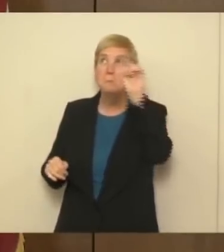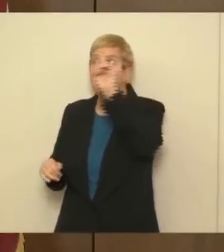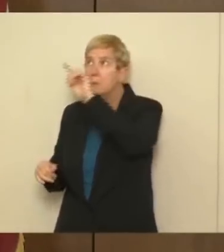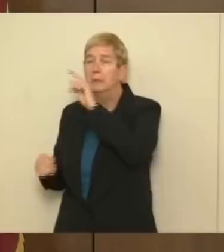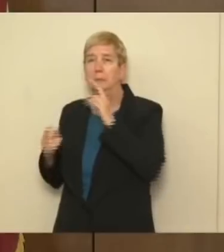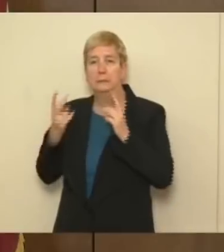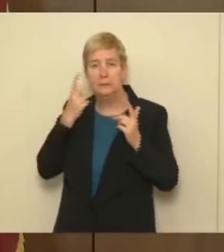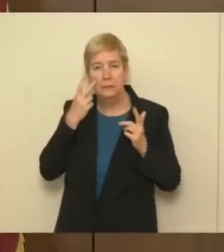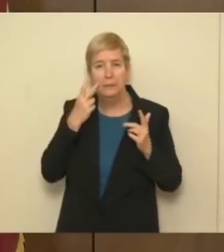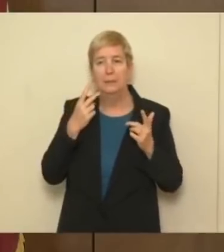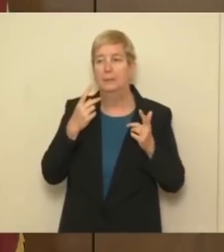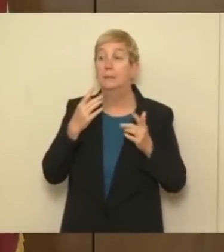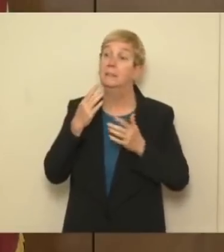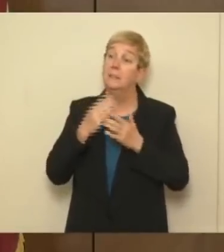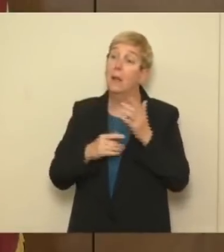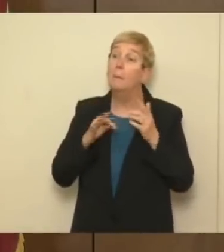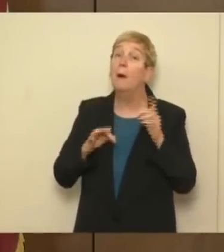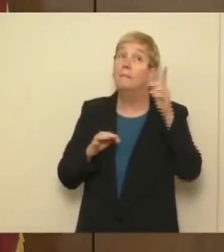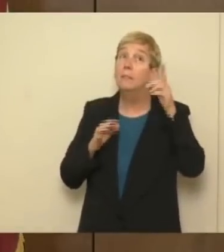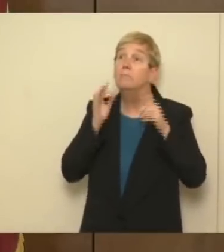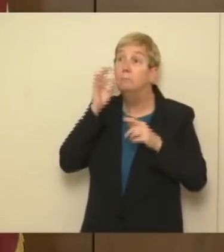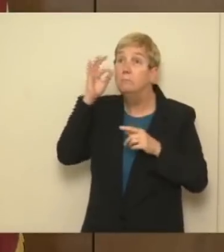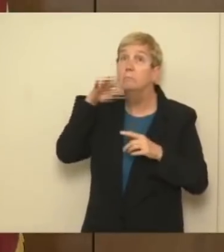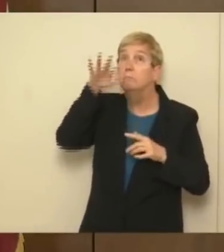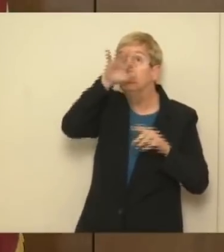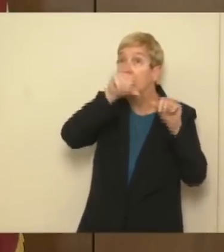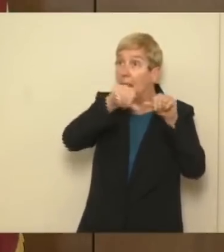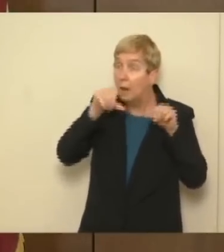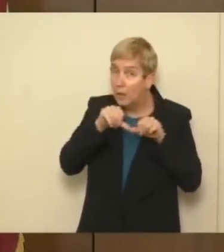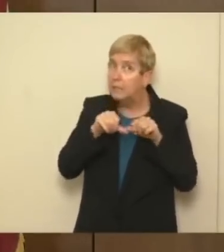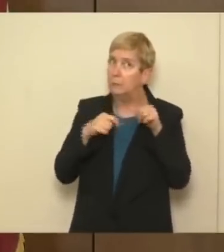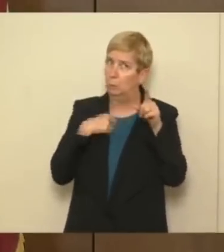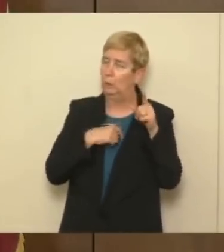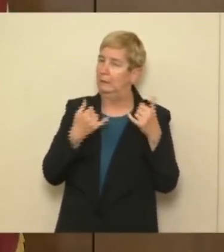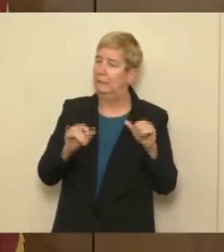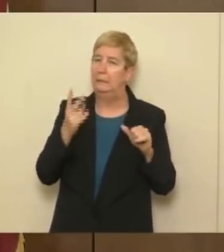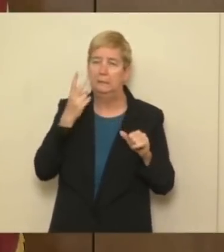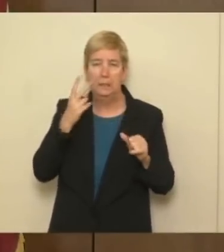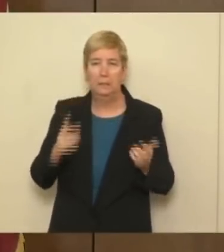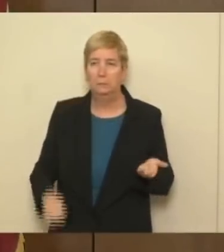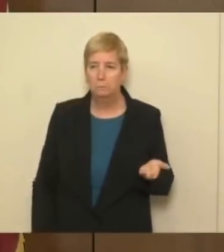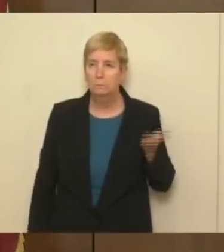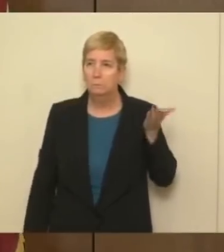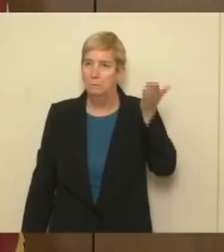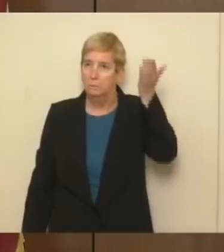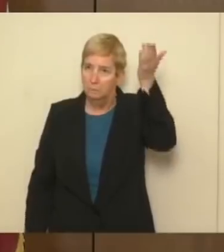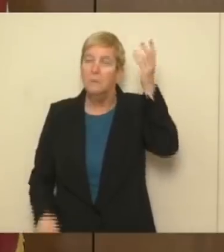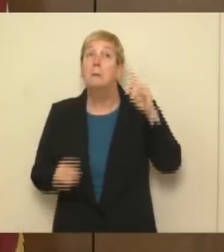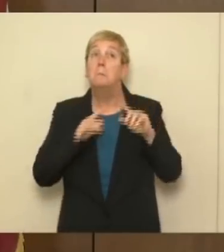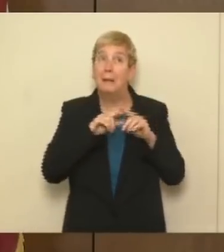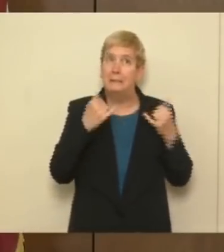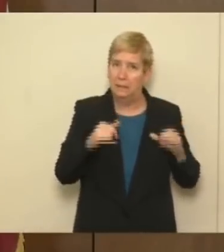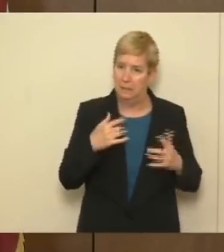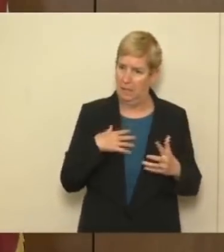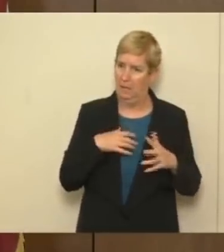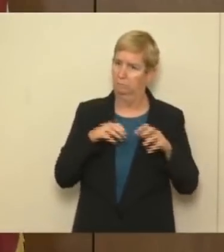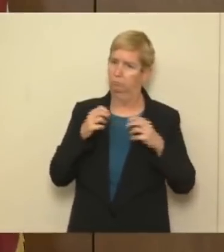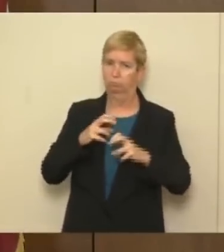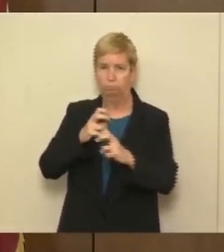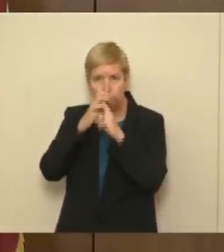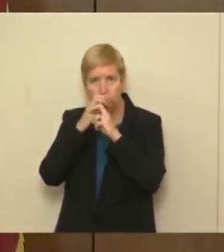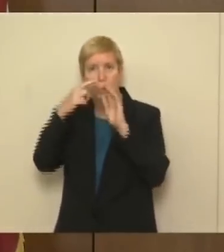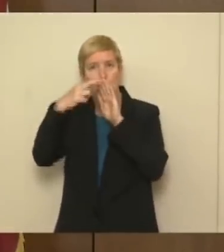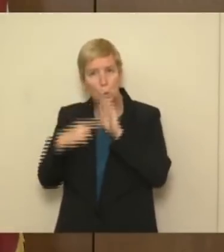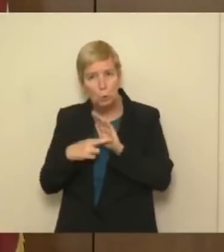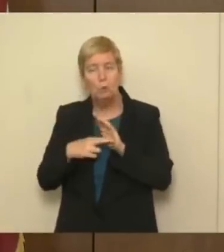at some of our sovereign nations, which are continuing to have significant lockdown and measures to